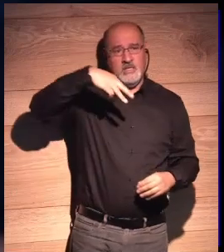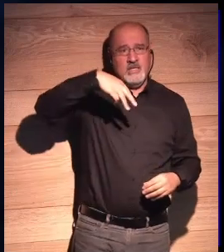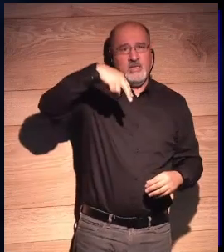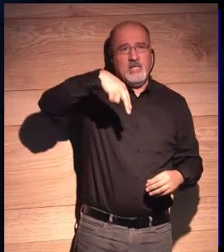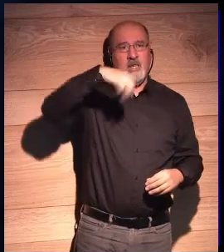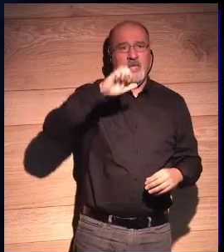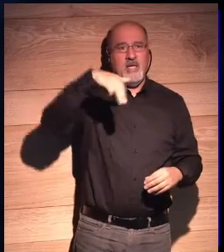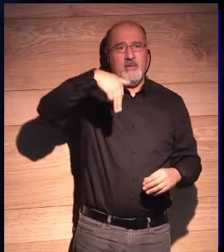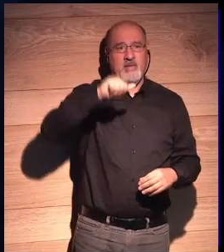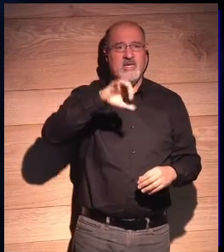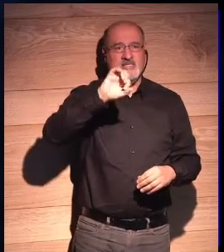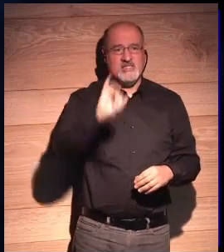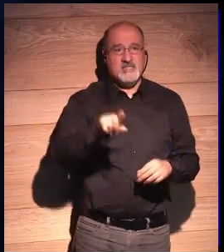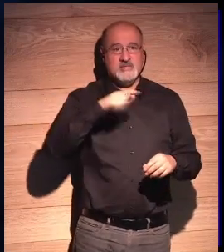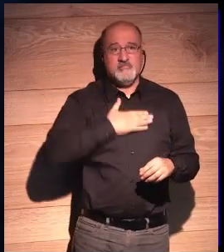coin?